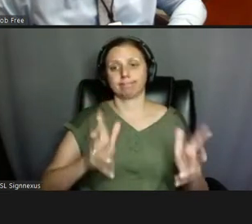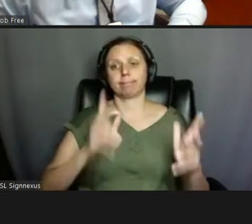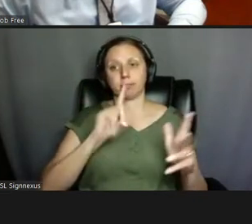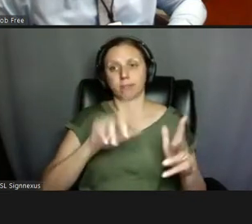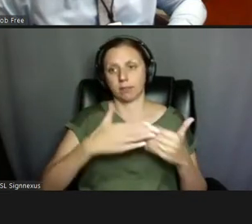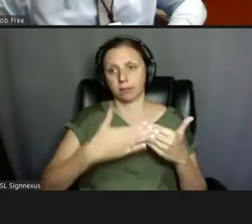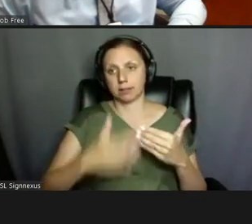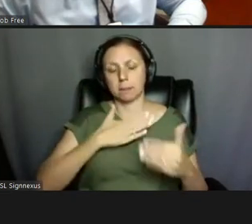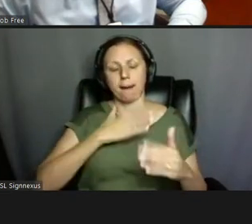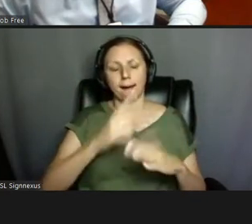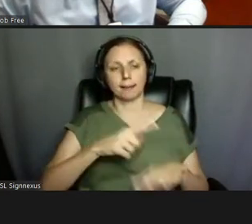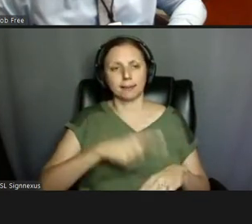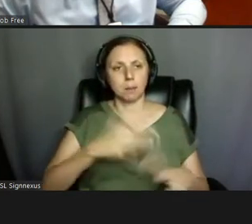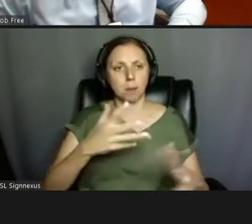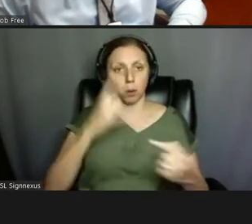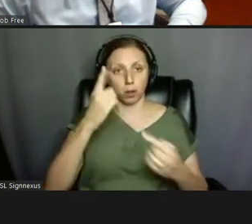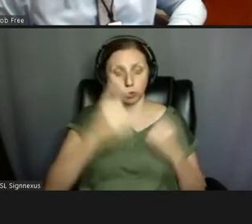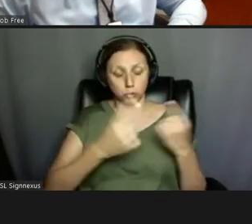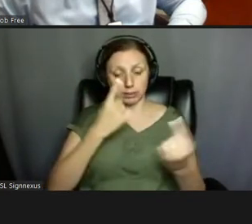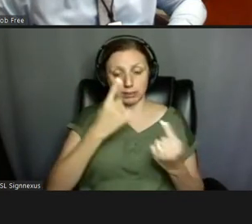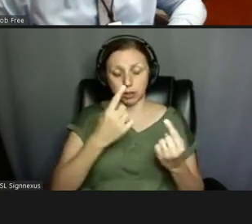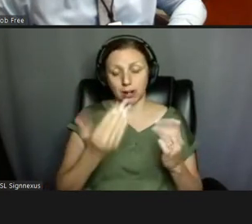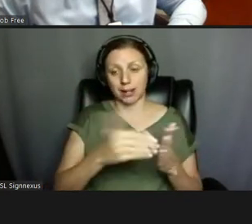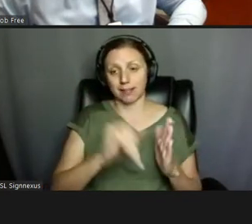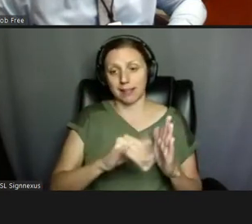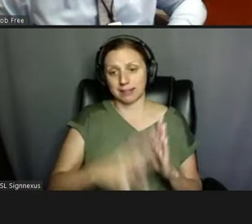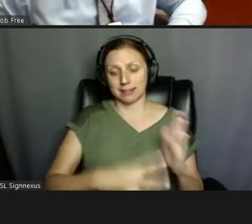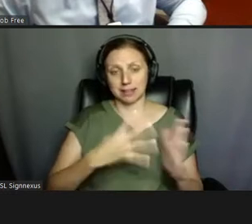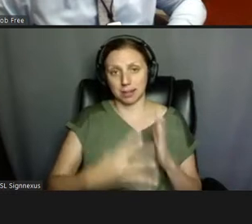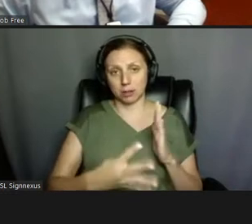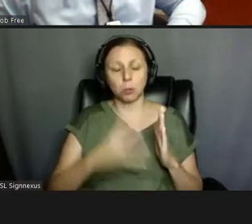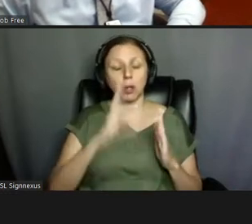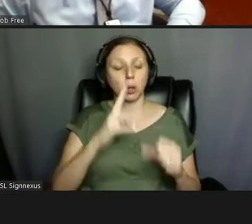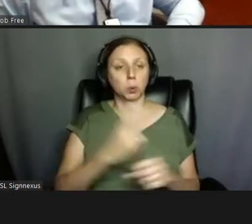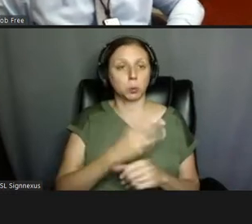reconsider this schedule and implement more of